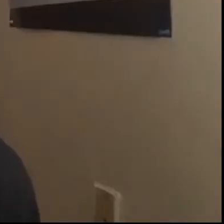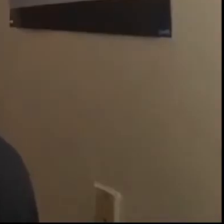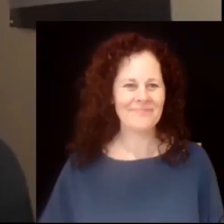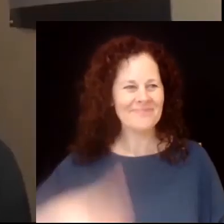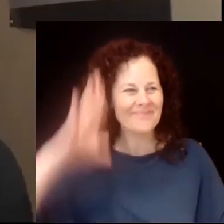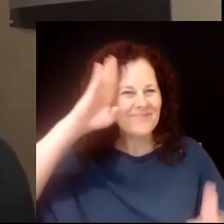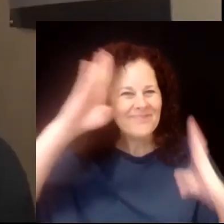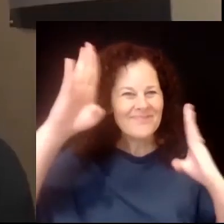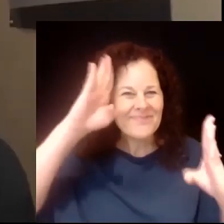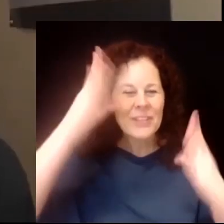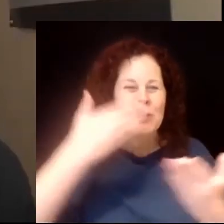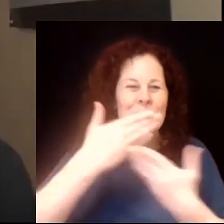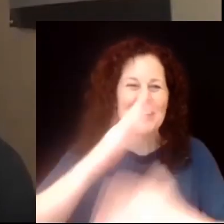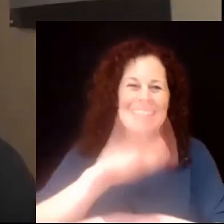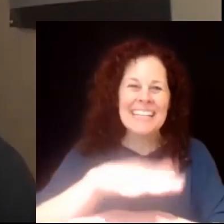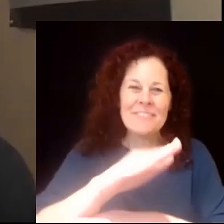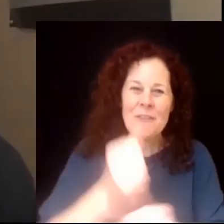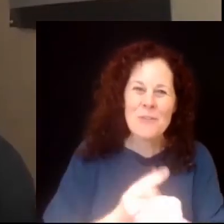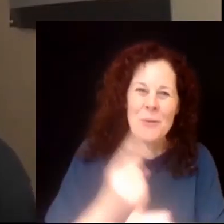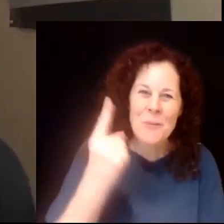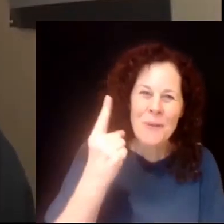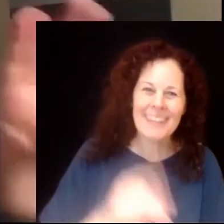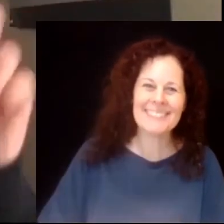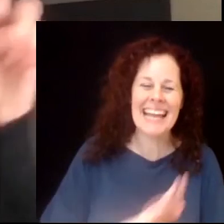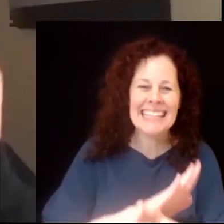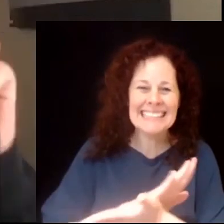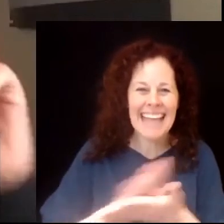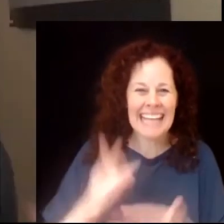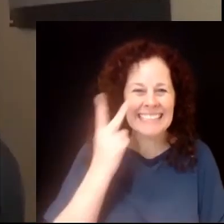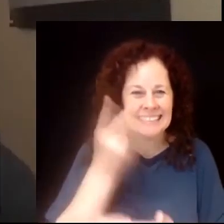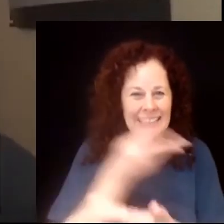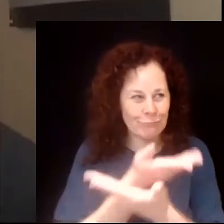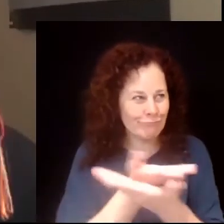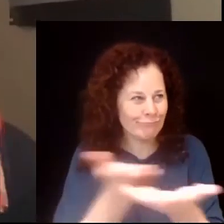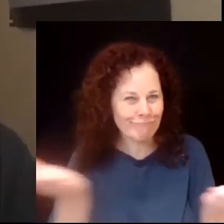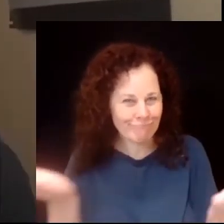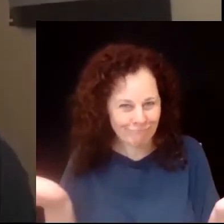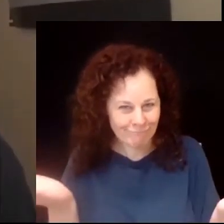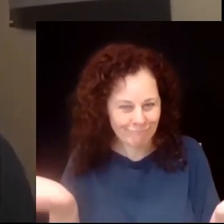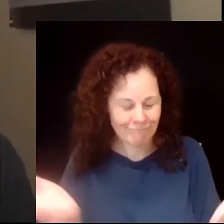Good evening, everybody. It's nice to see you all.